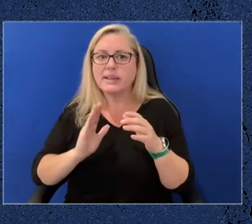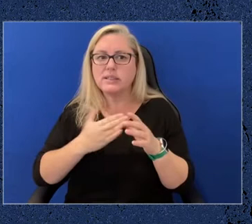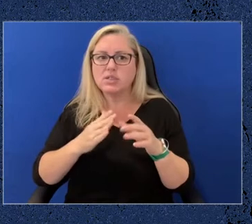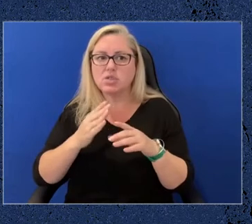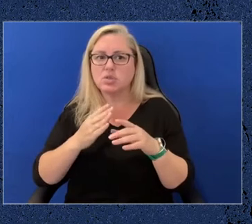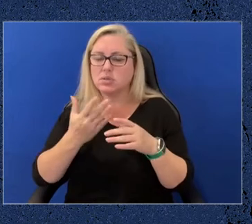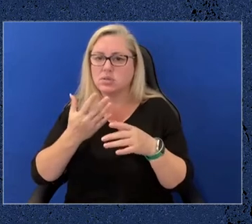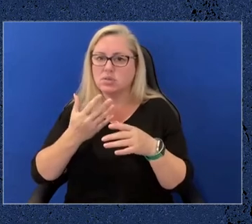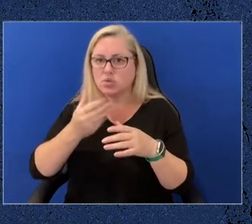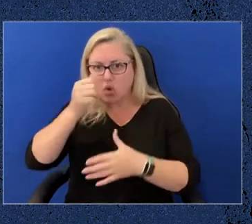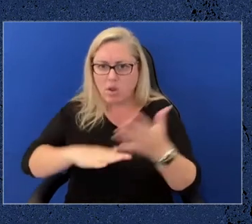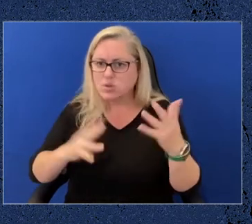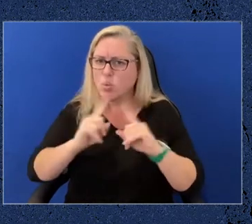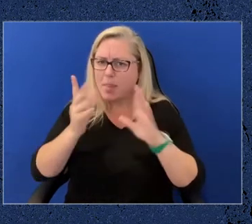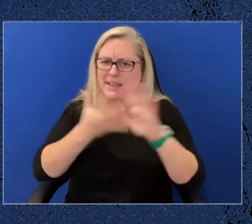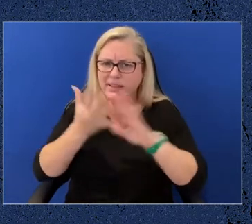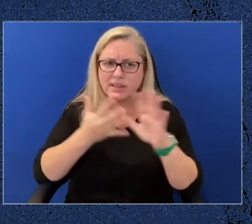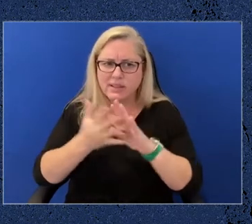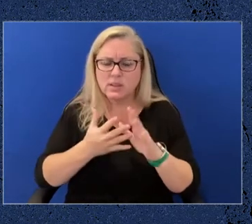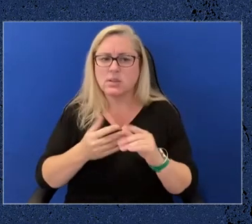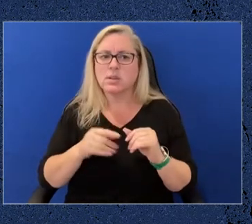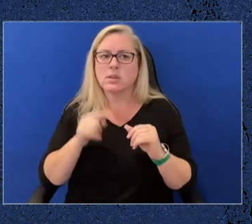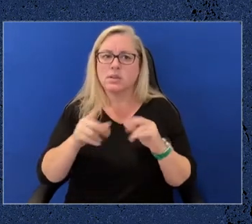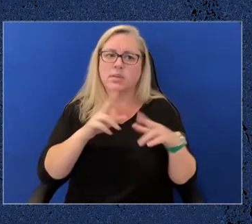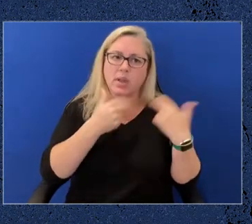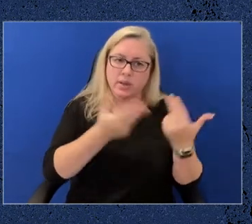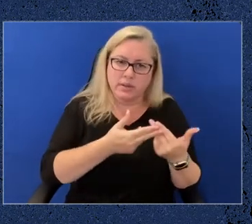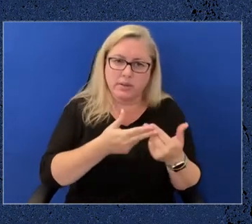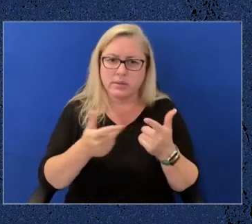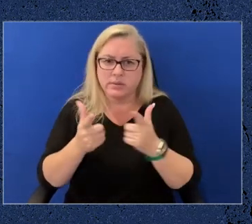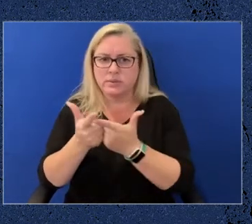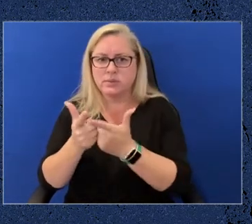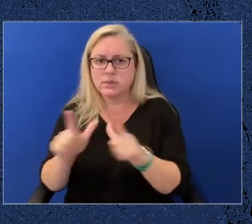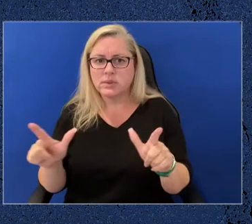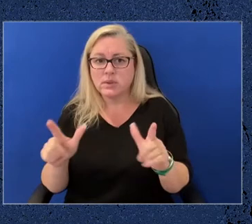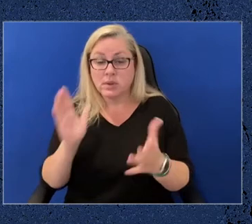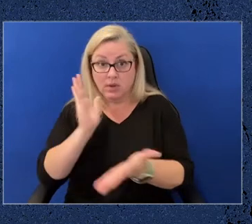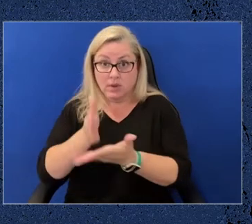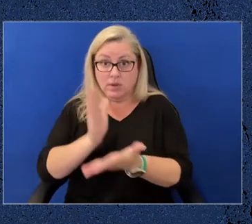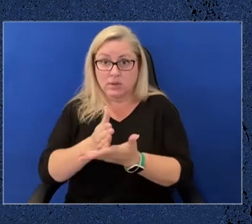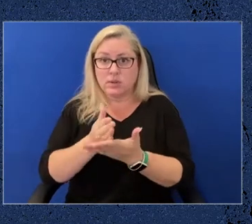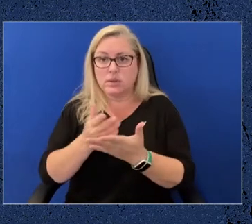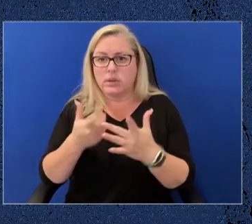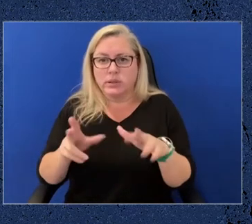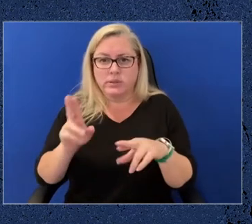community, language. You know, language, all this kind of stuff. Whereas really,